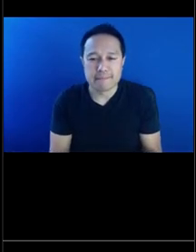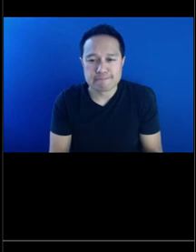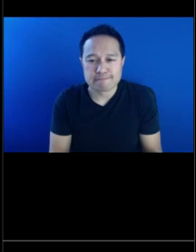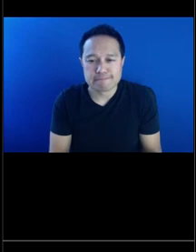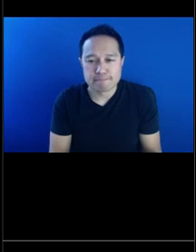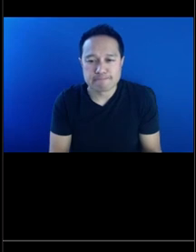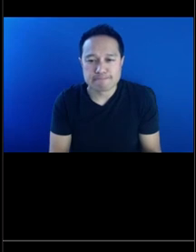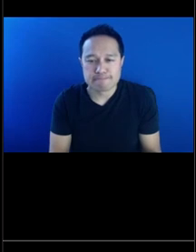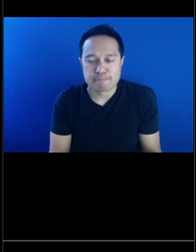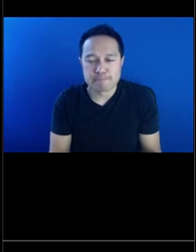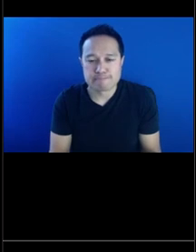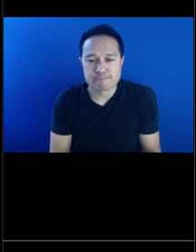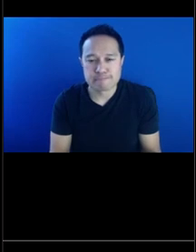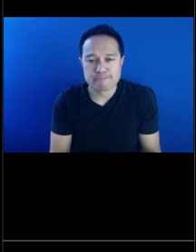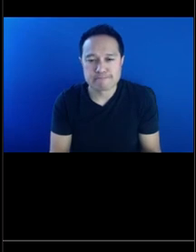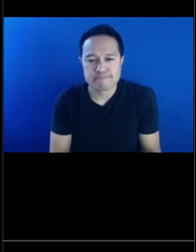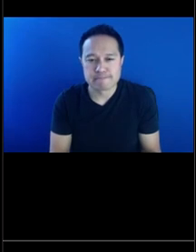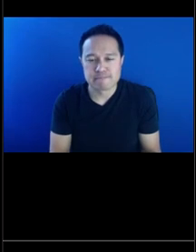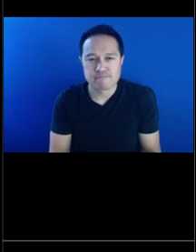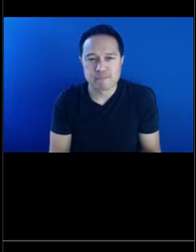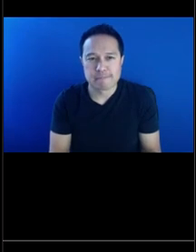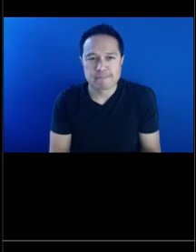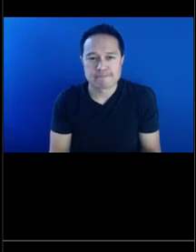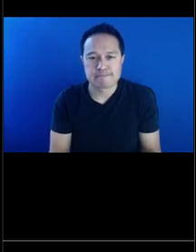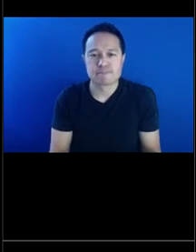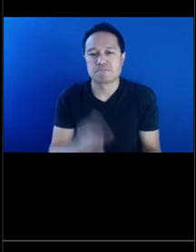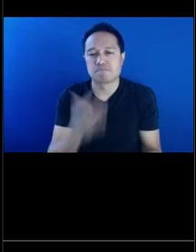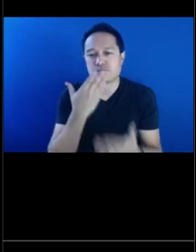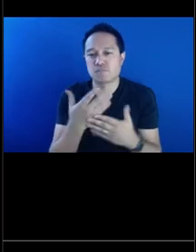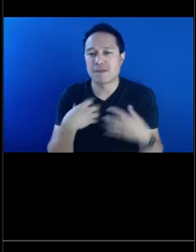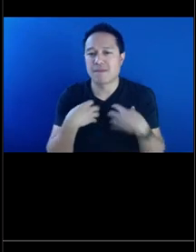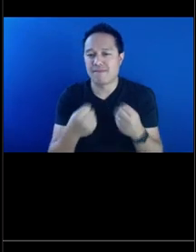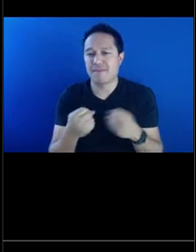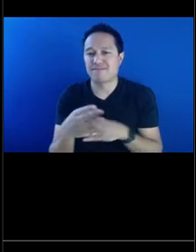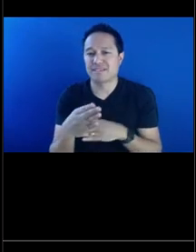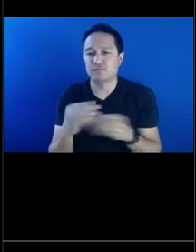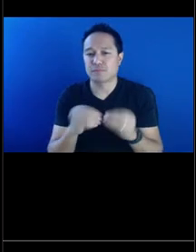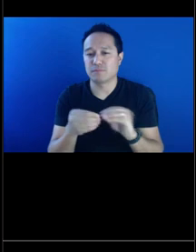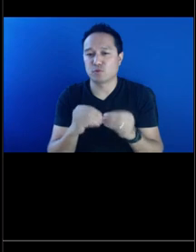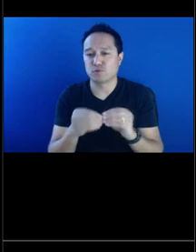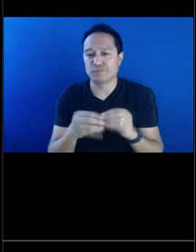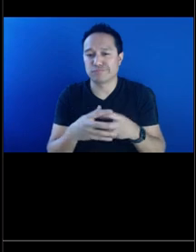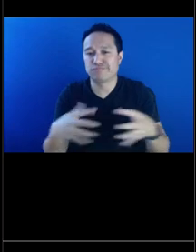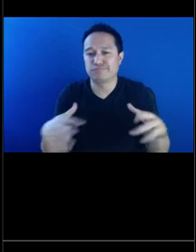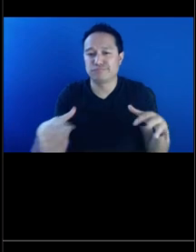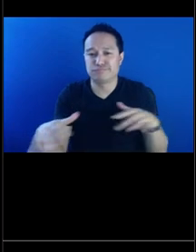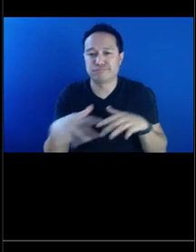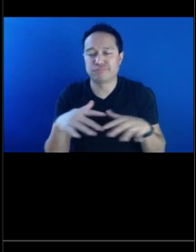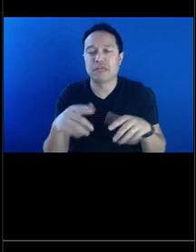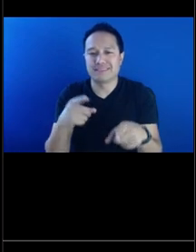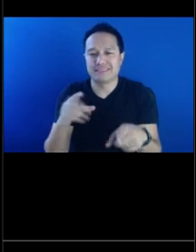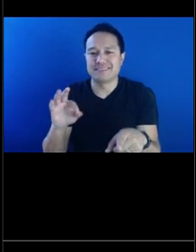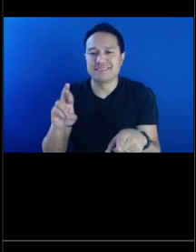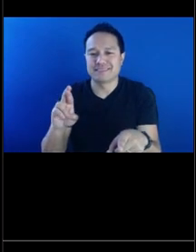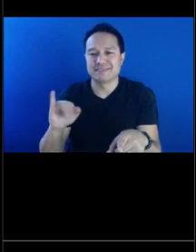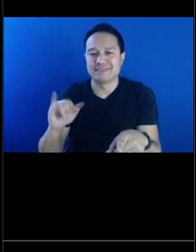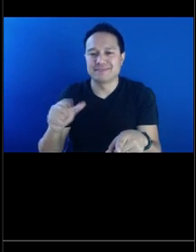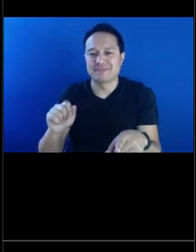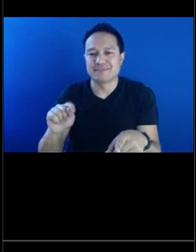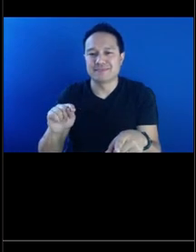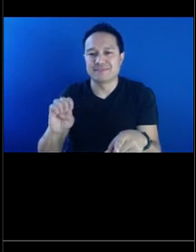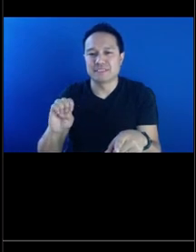a lot of a really thriving fish community there. And this is still up at French Frigate Shoals, up in the northwestern Hawaiian